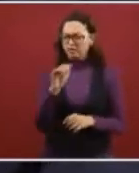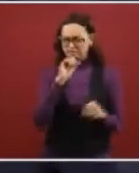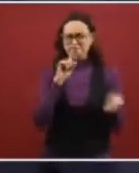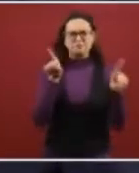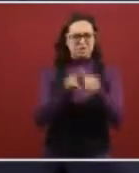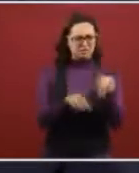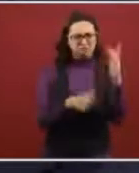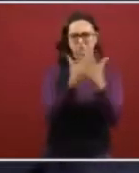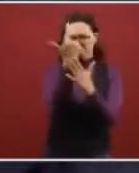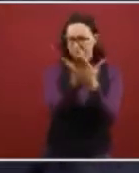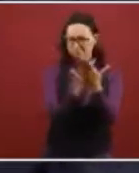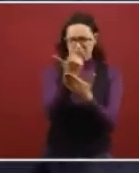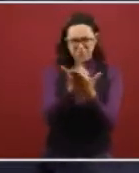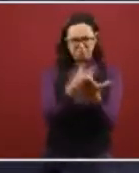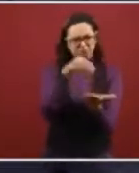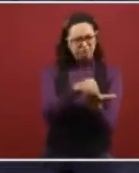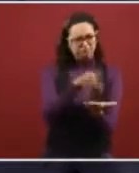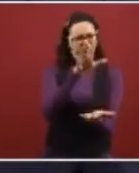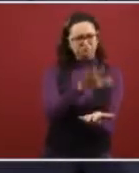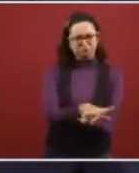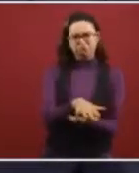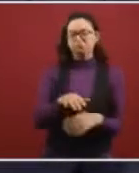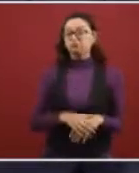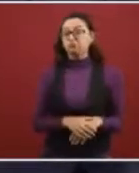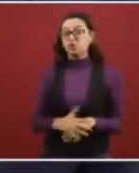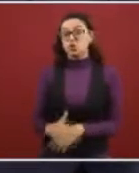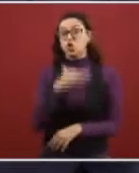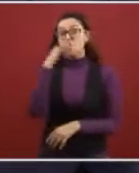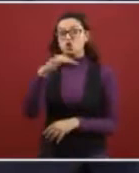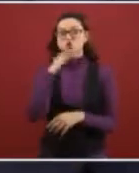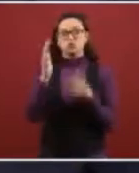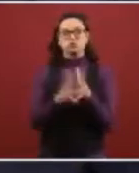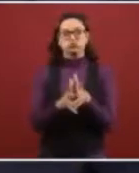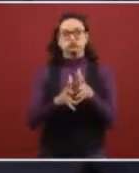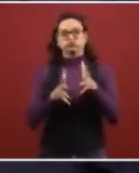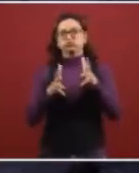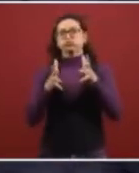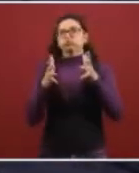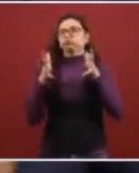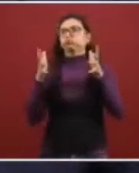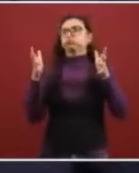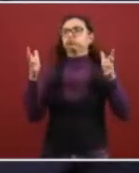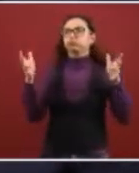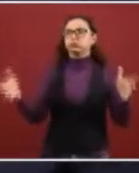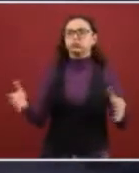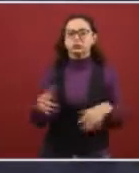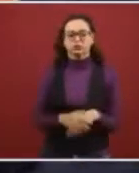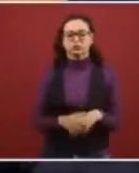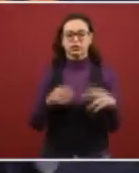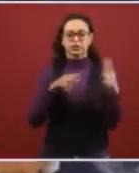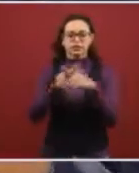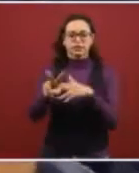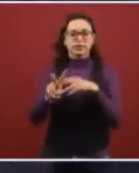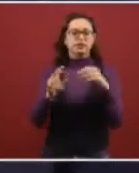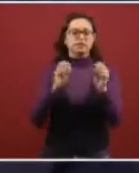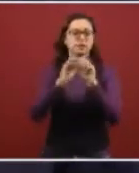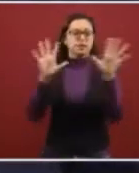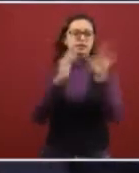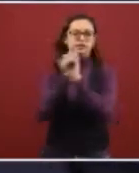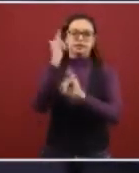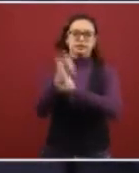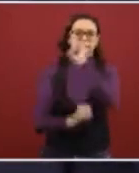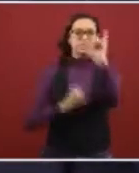Se mide lo que ha crecido la corrupción. You measure what corruption has grown. Transparencia Internacional hace